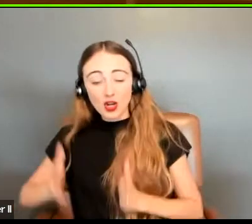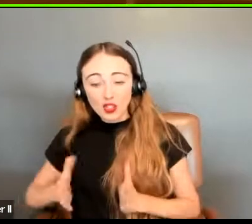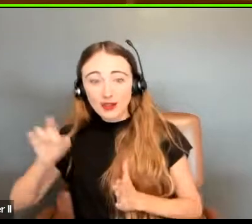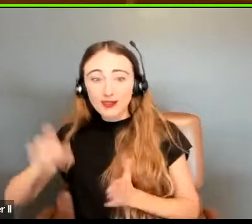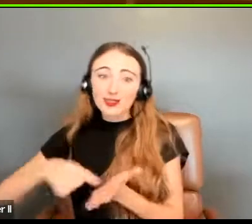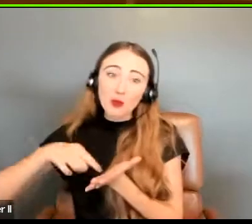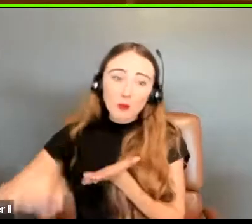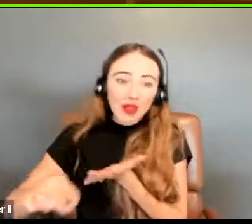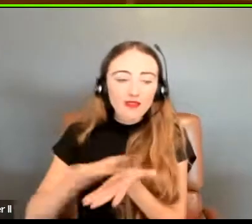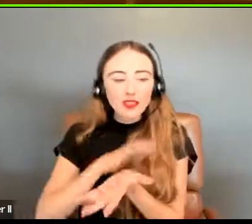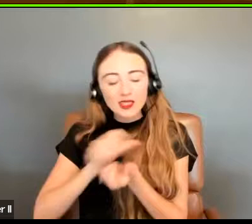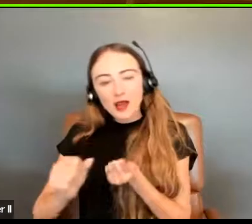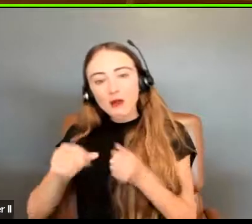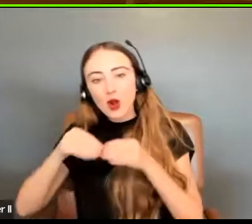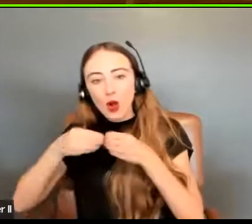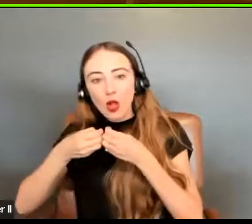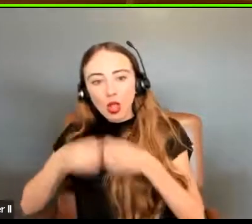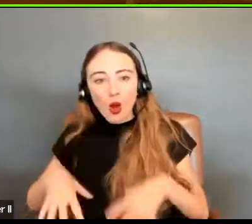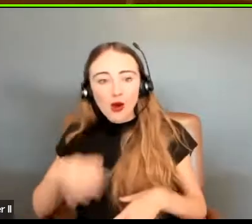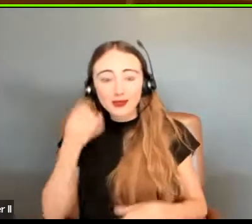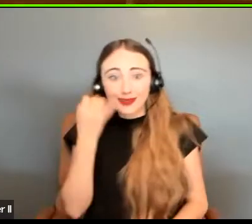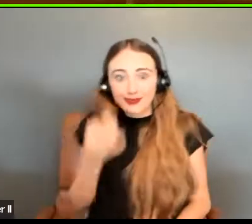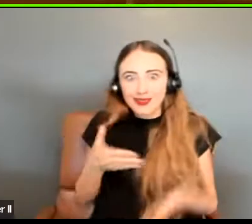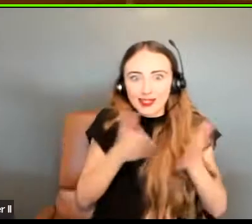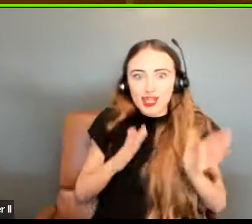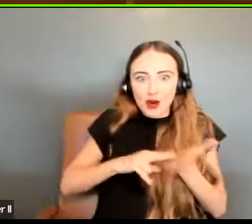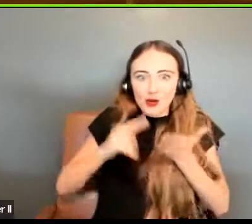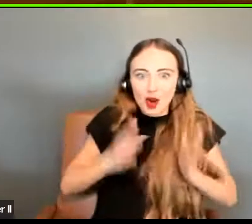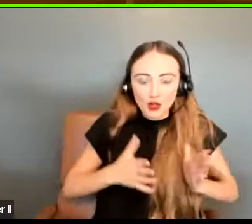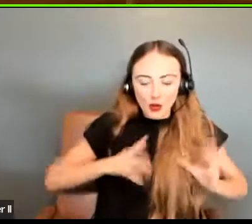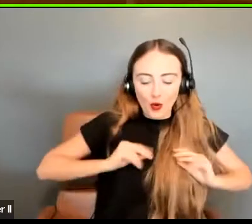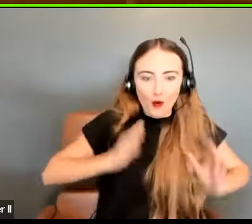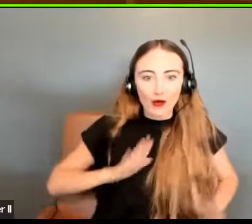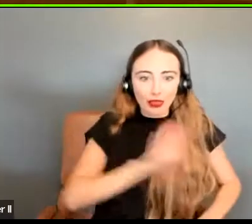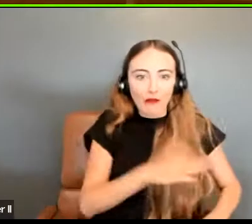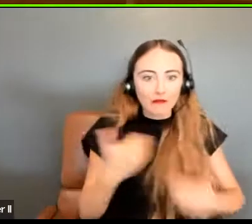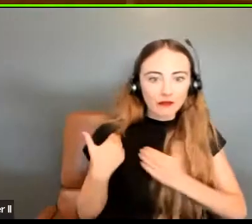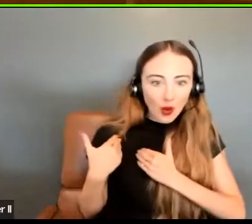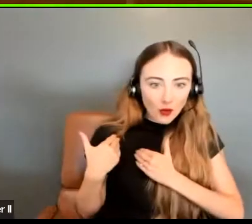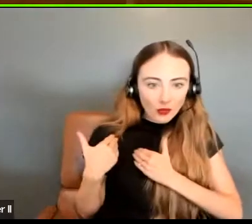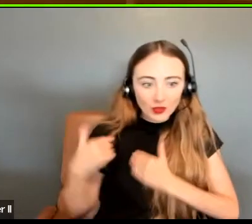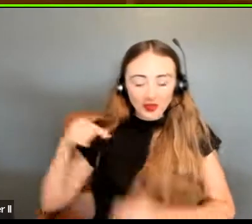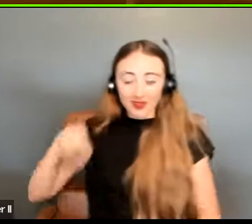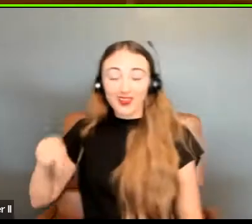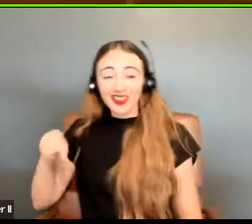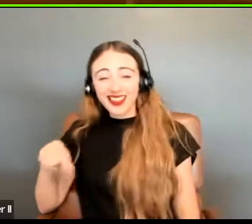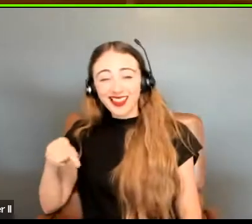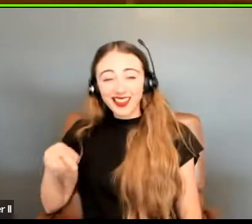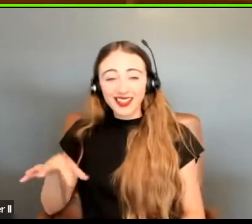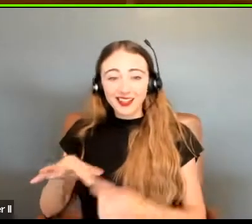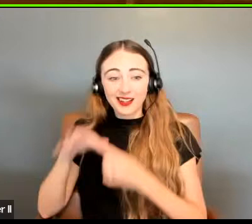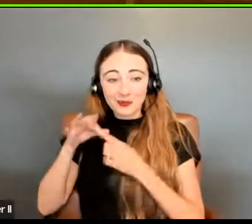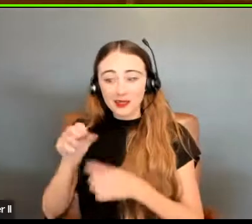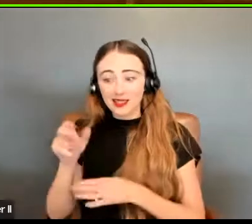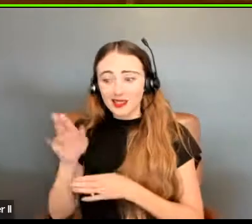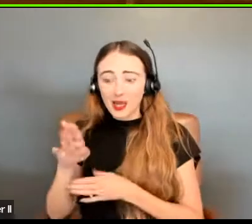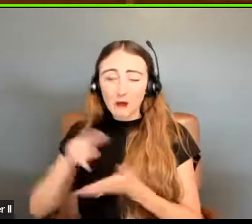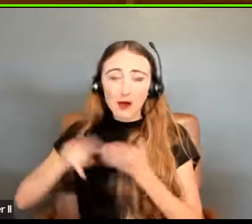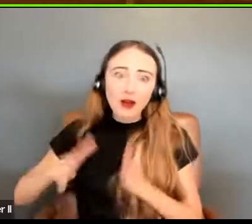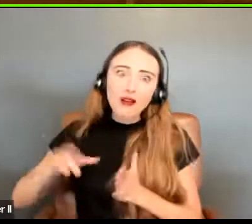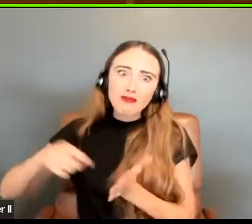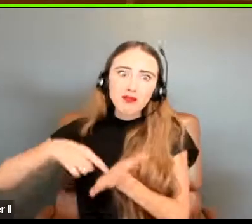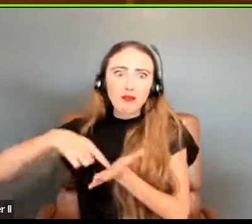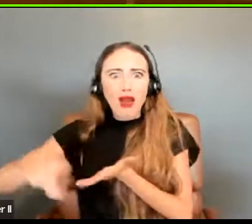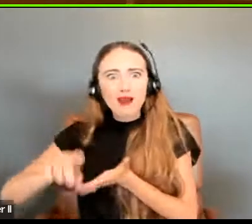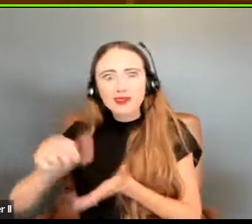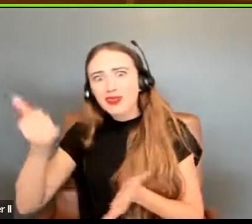expenses caused solely by the general contractor or owner. Such clauses can lead to a subcontractor paying tens of thousands or